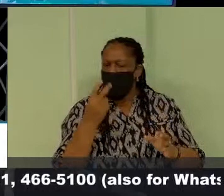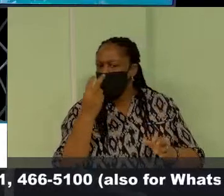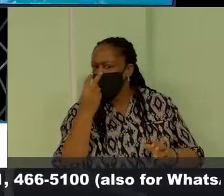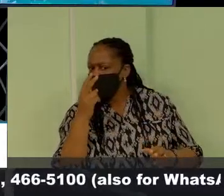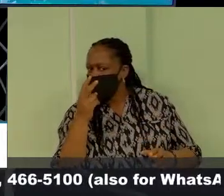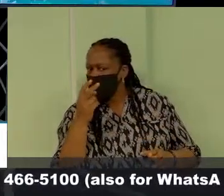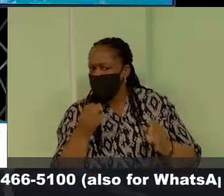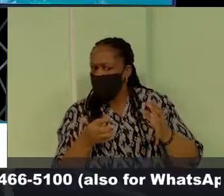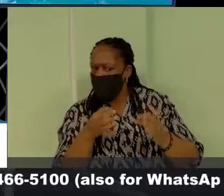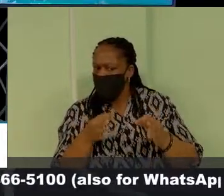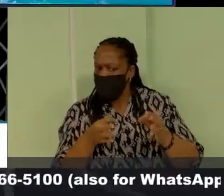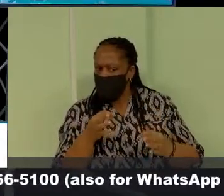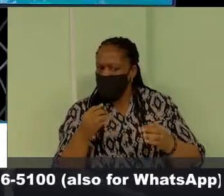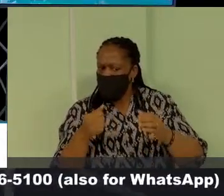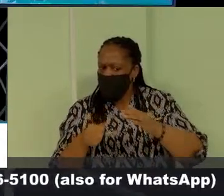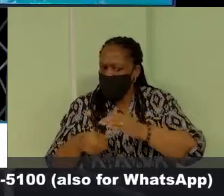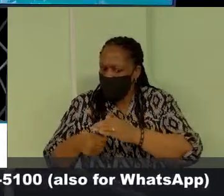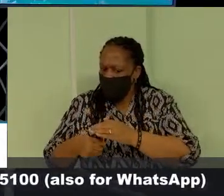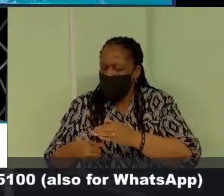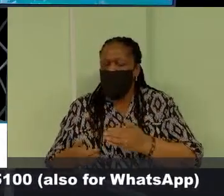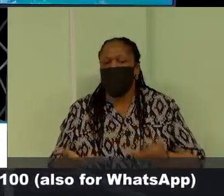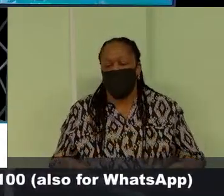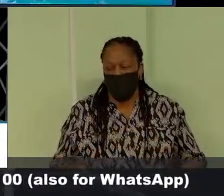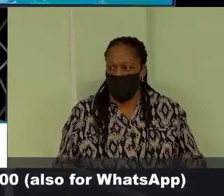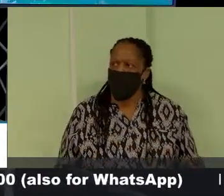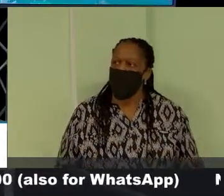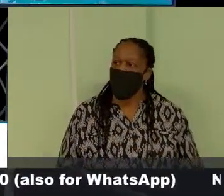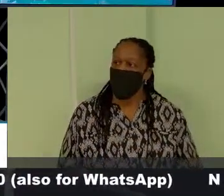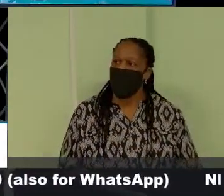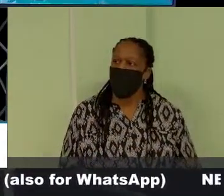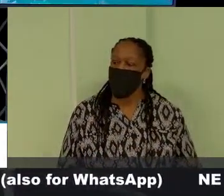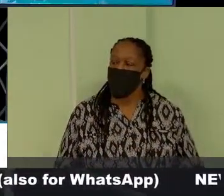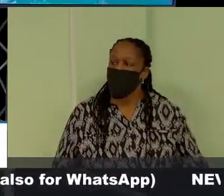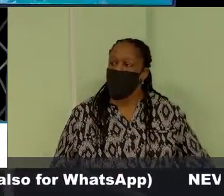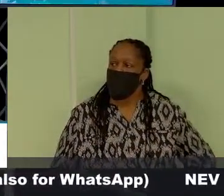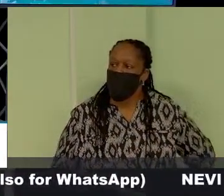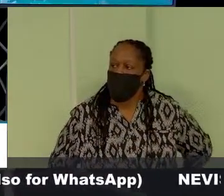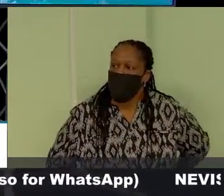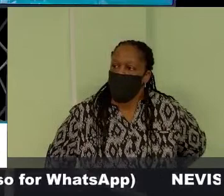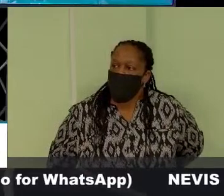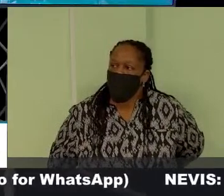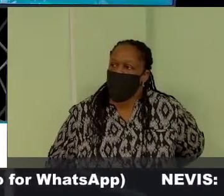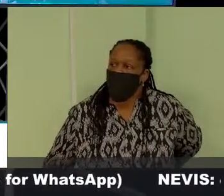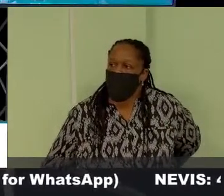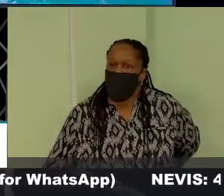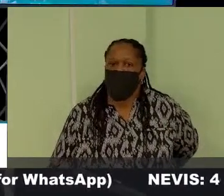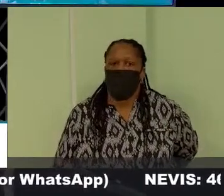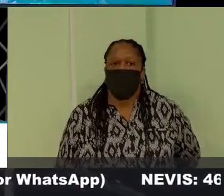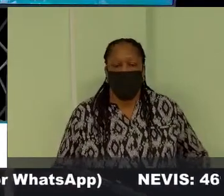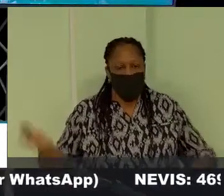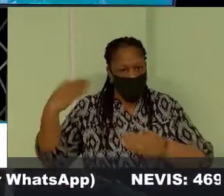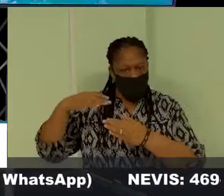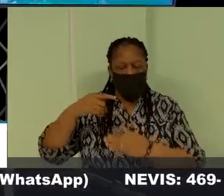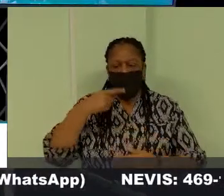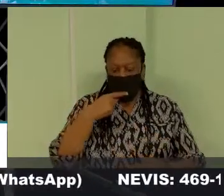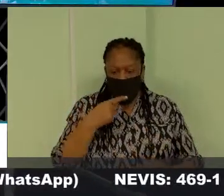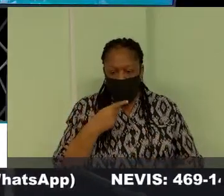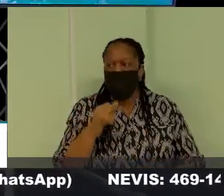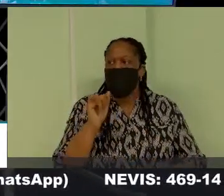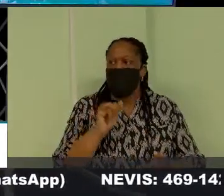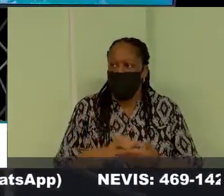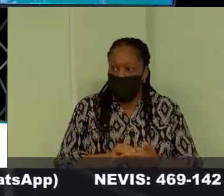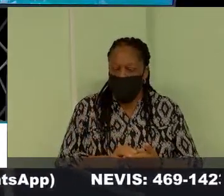And so in my presentation, I would have mentioned that incoming travelers will be asked to upload